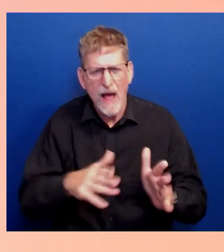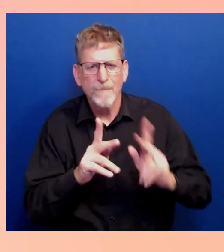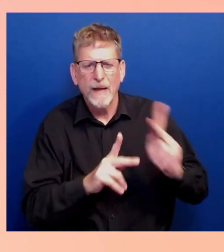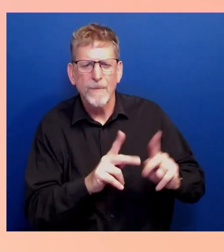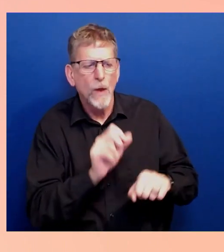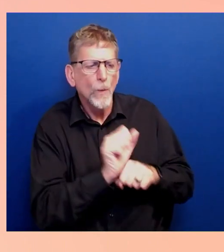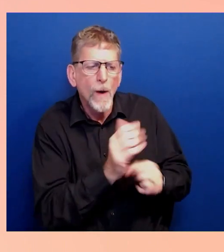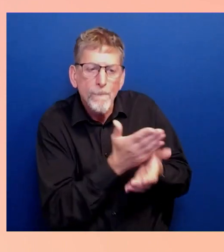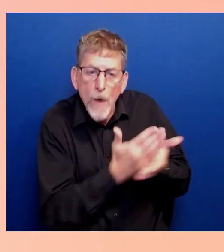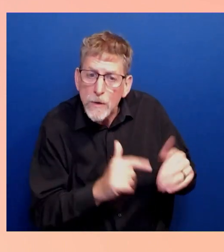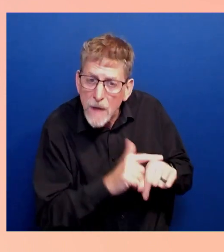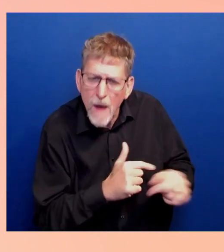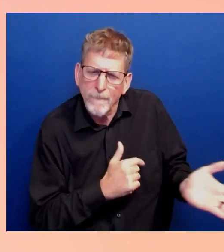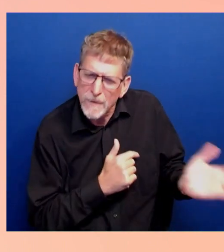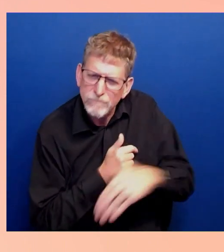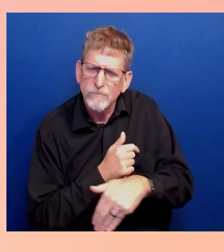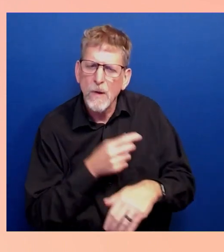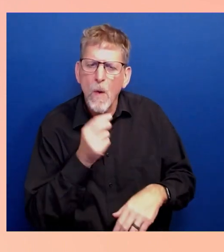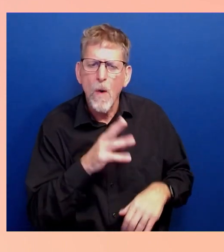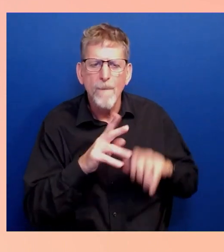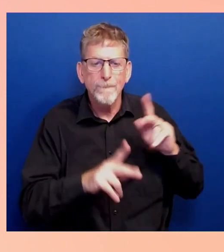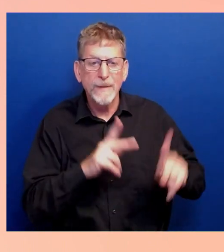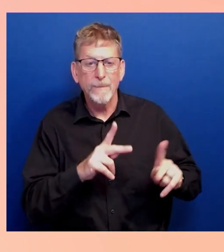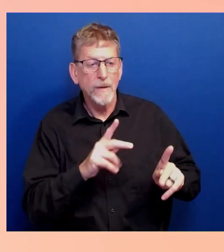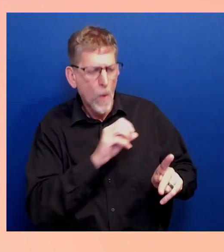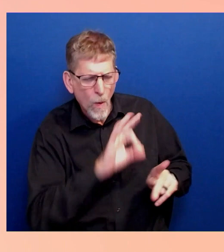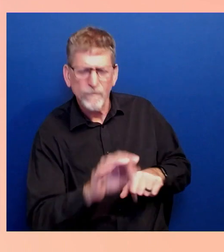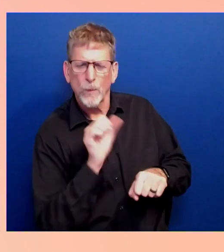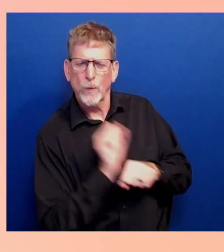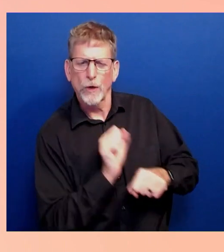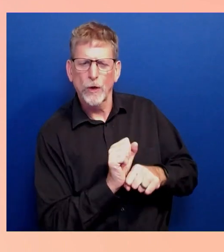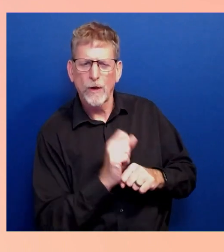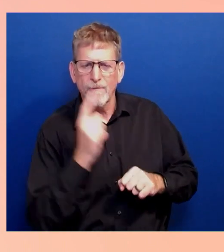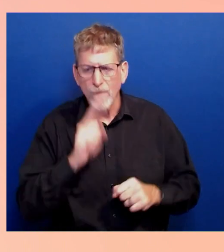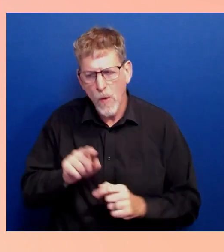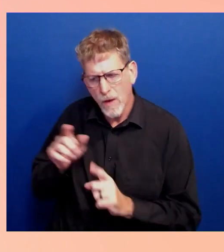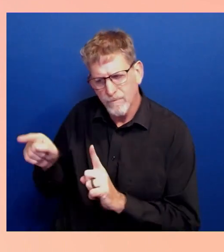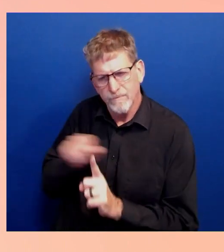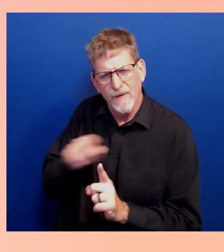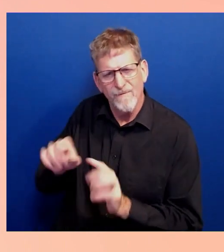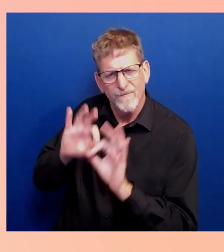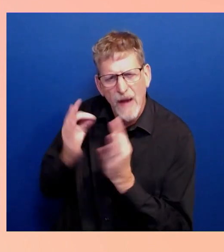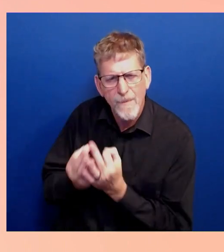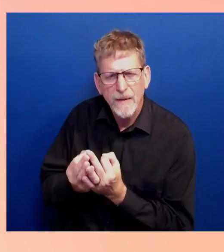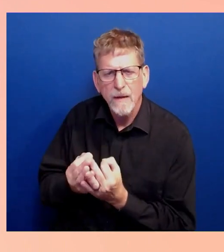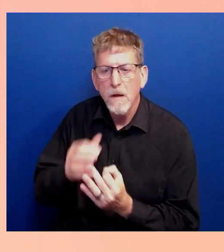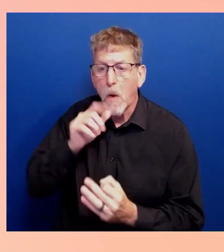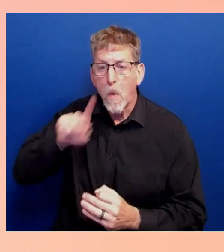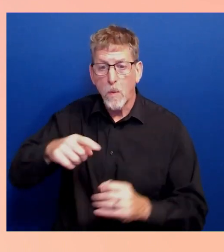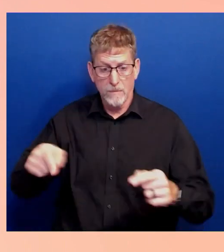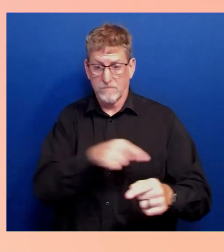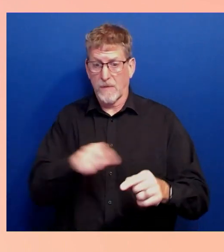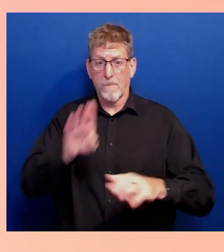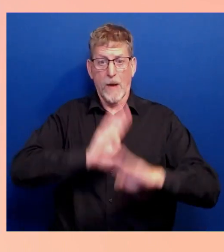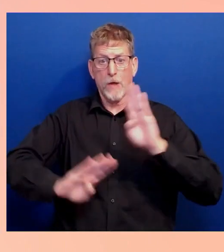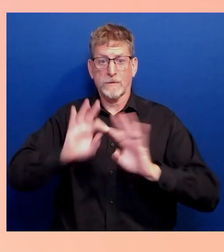chosen family, not just biological family, which disabled people, queer people all often rely on.